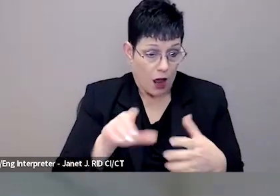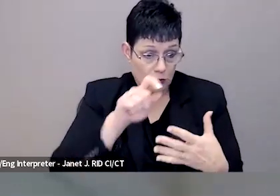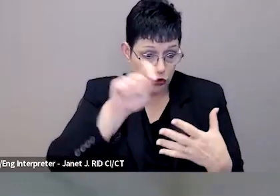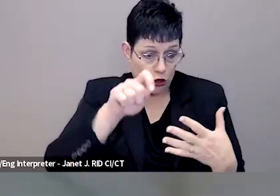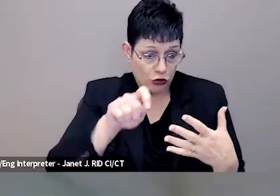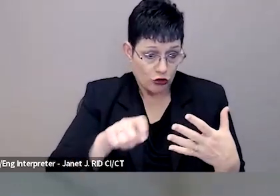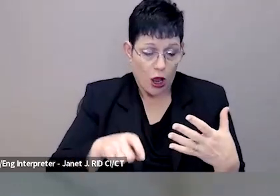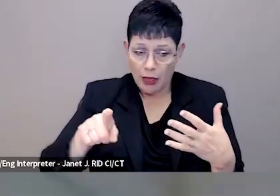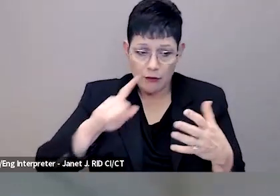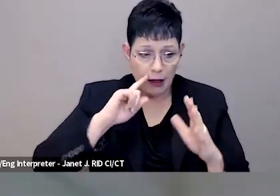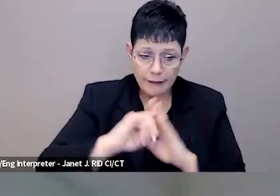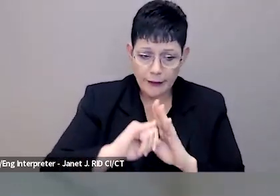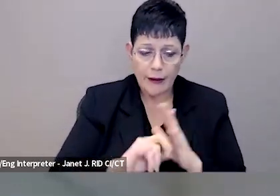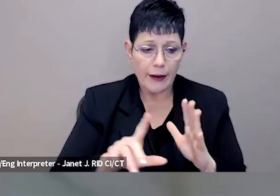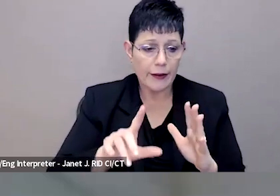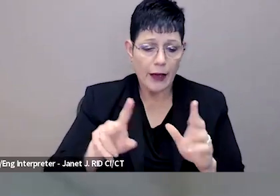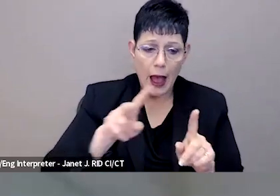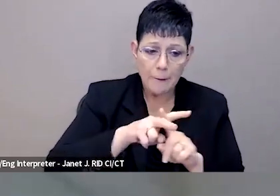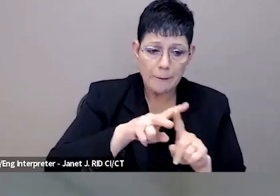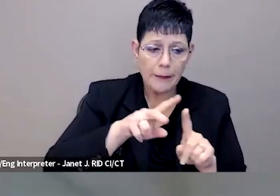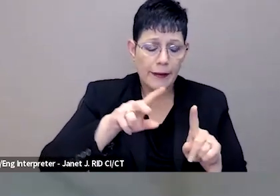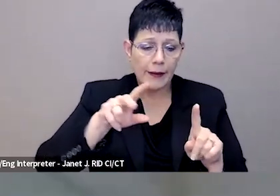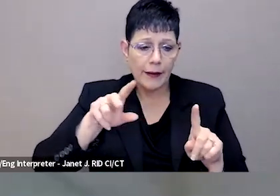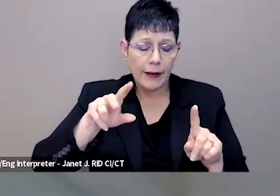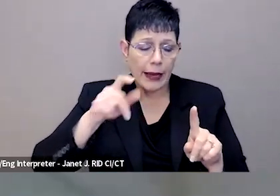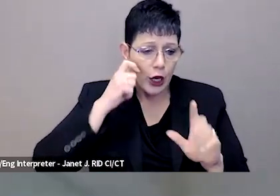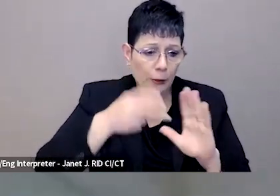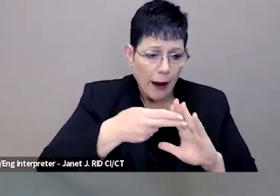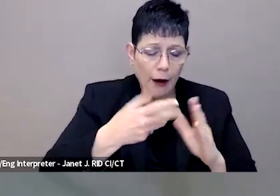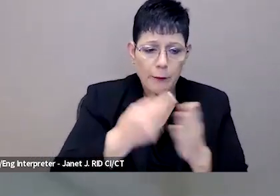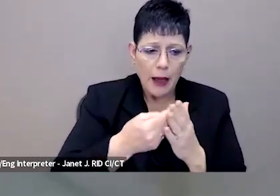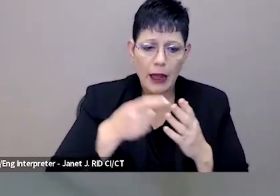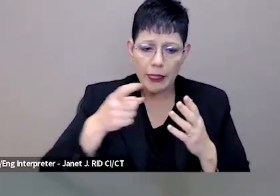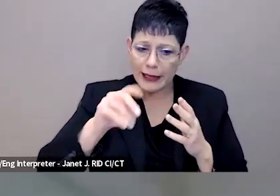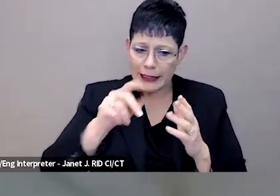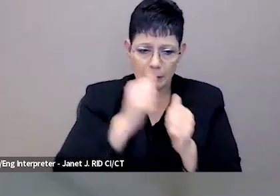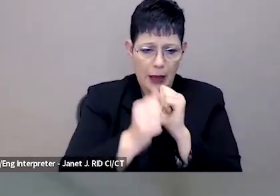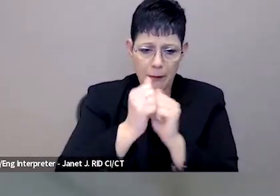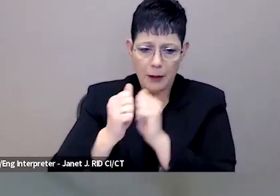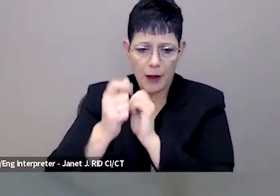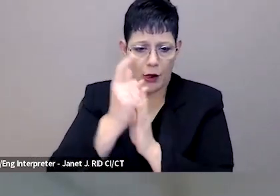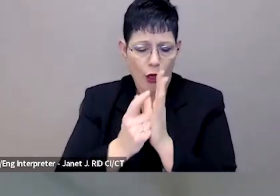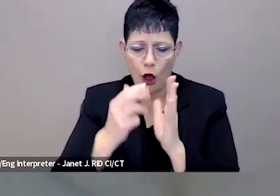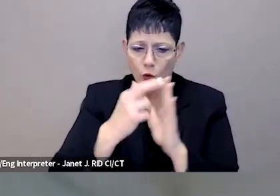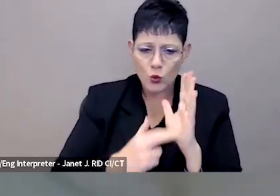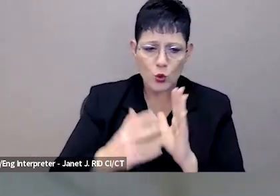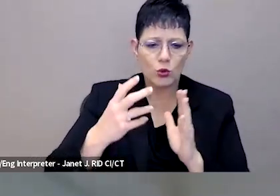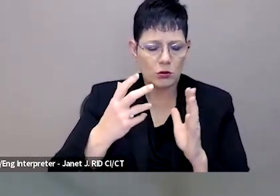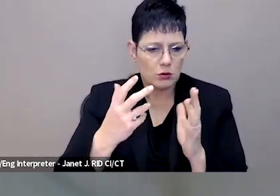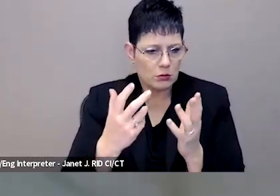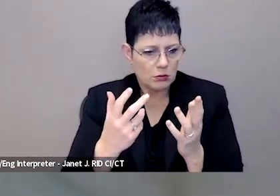and specify and promulgate the types of actions that are needed by experts and advocates in the